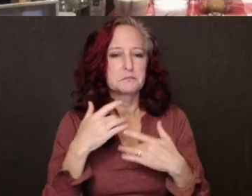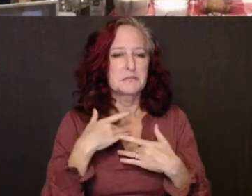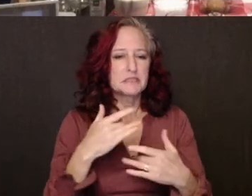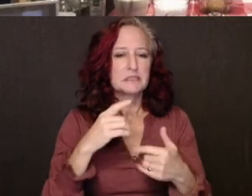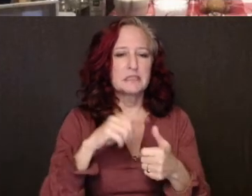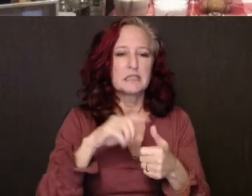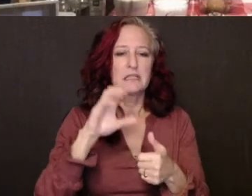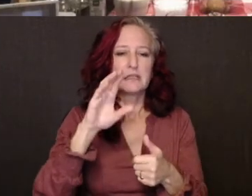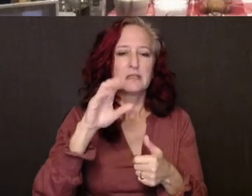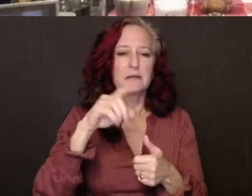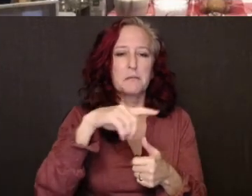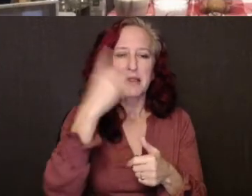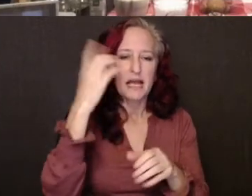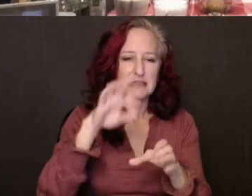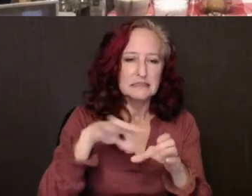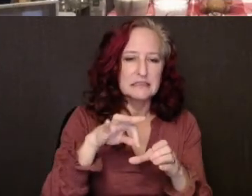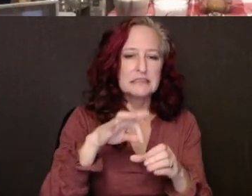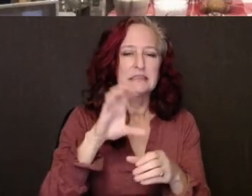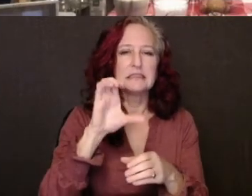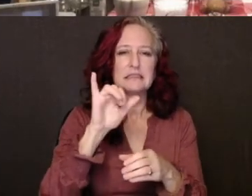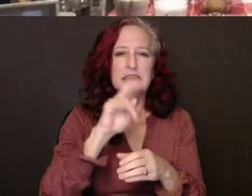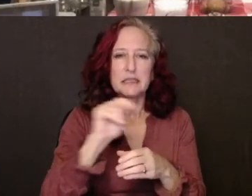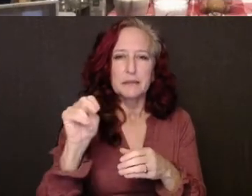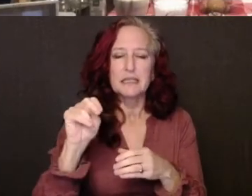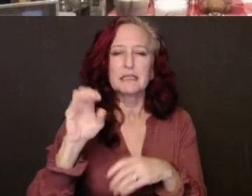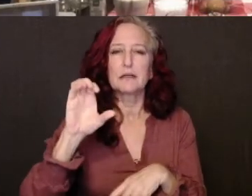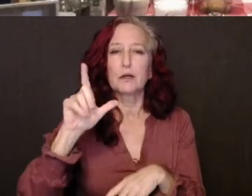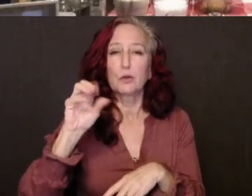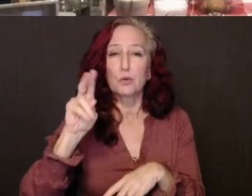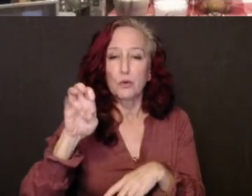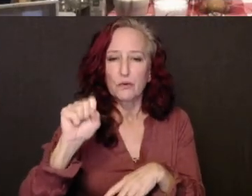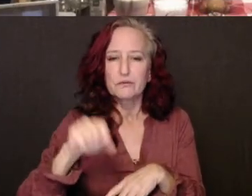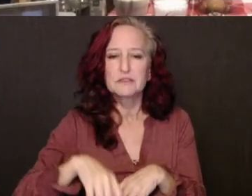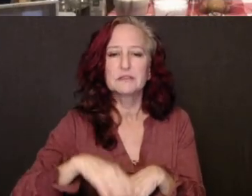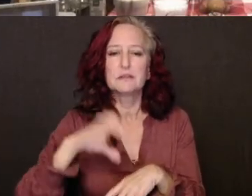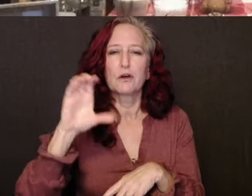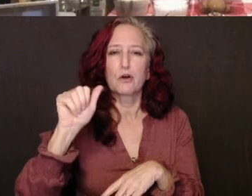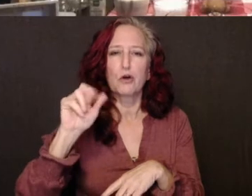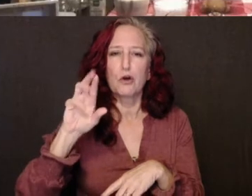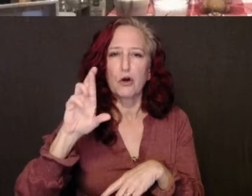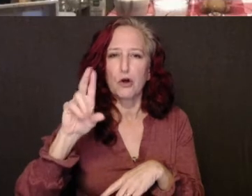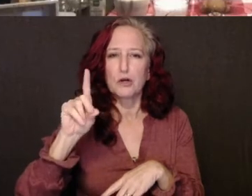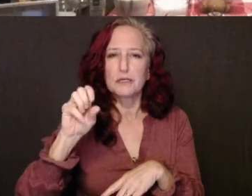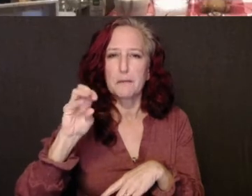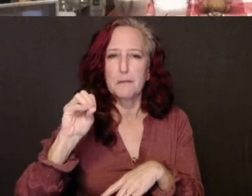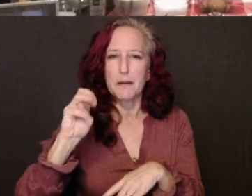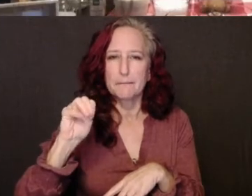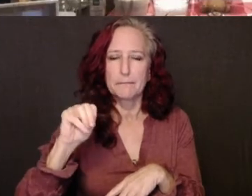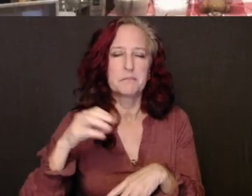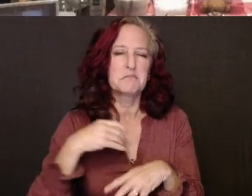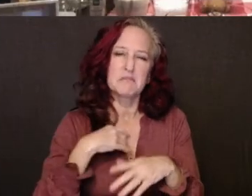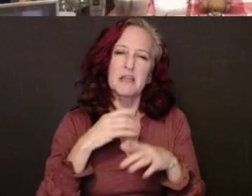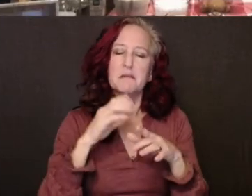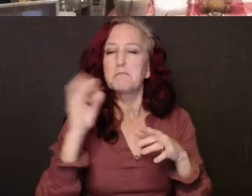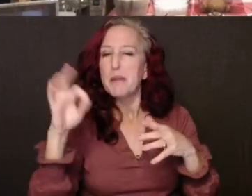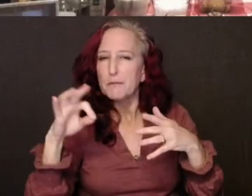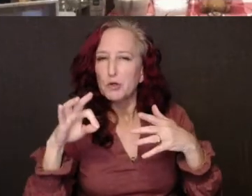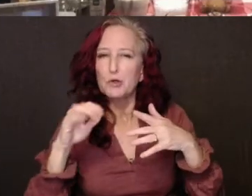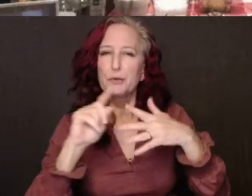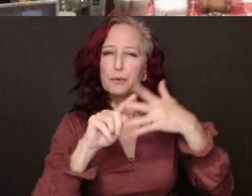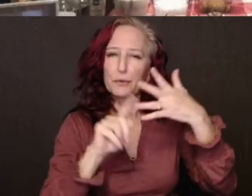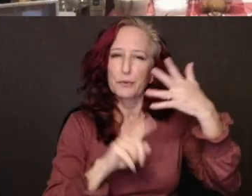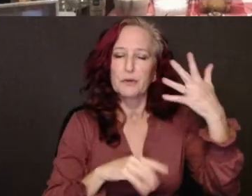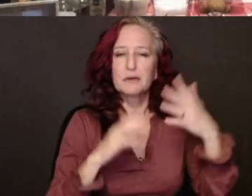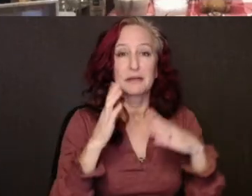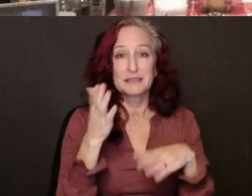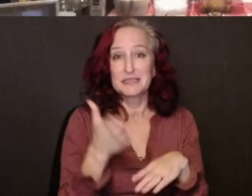like a fine powder, because sometimes you get it in with like pieces of whole spices and you don't want that going into your cookie. So I just use what I like,